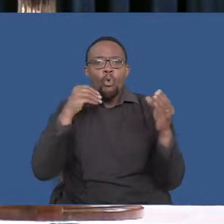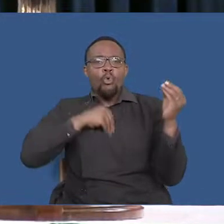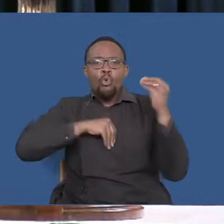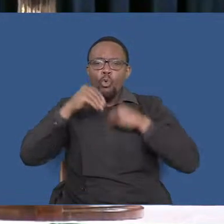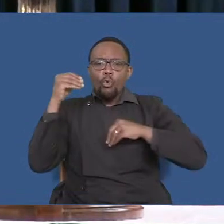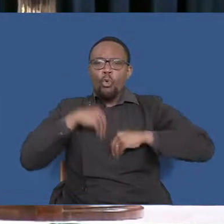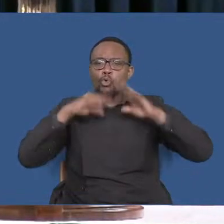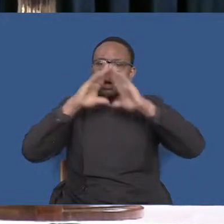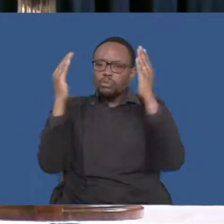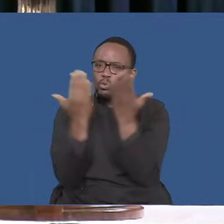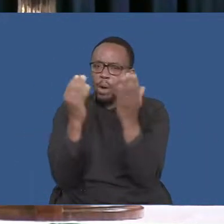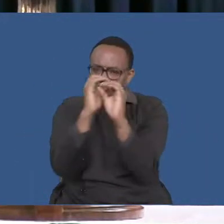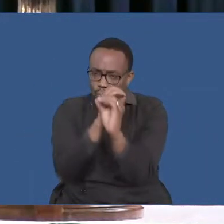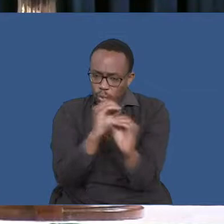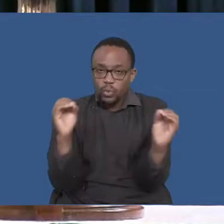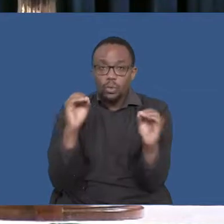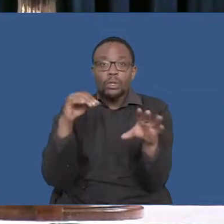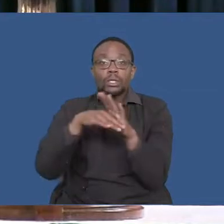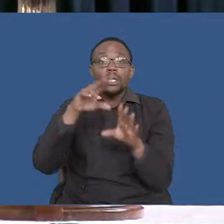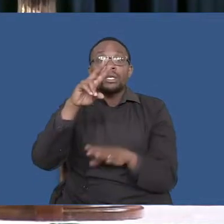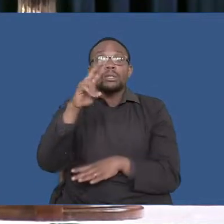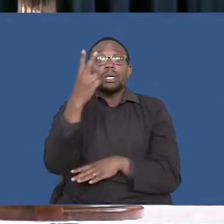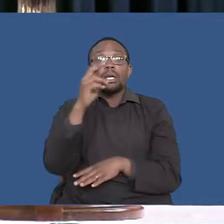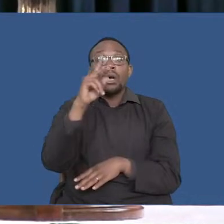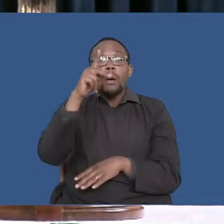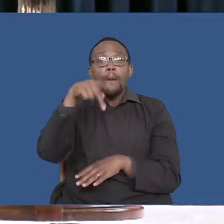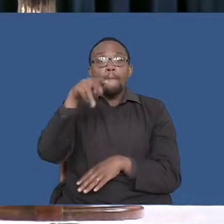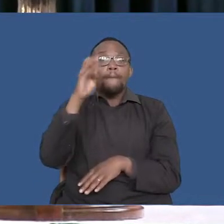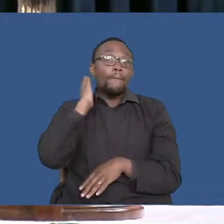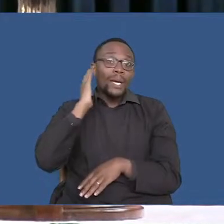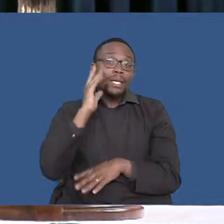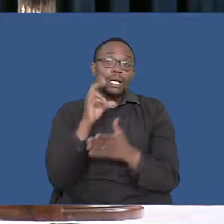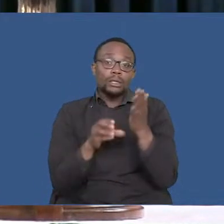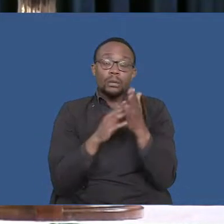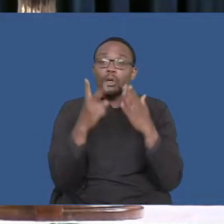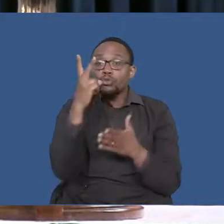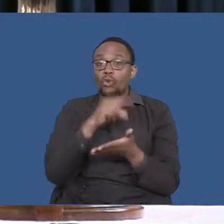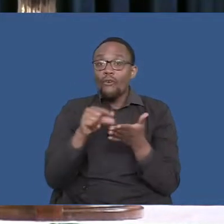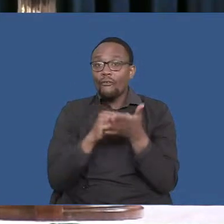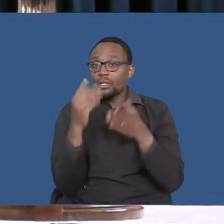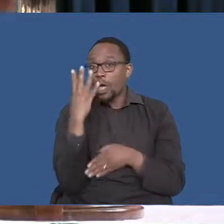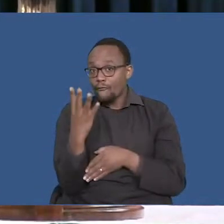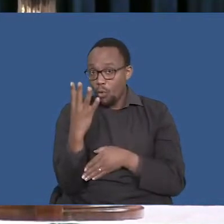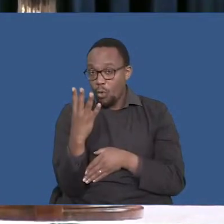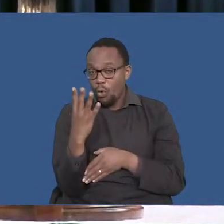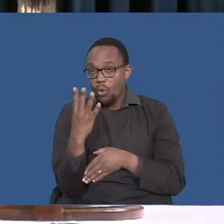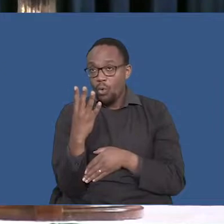world through lust. That is 2 Peter chapter 2, verse 4. Friends,